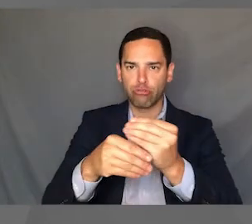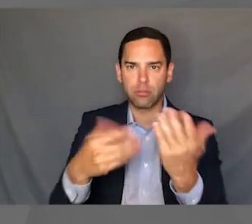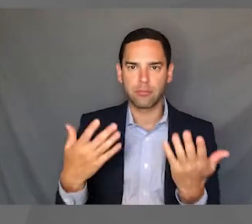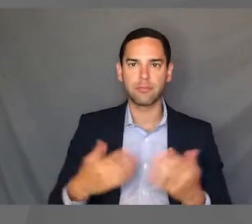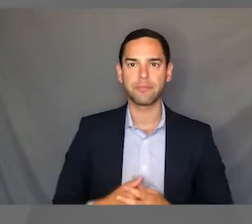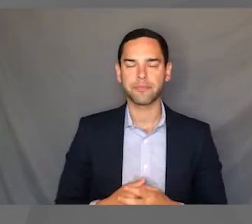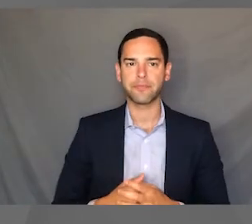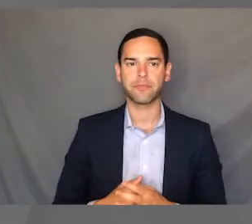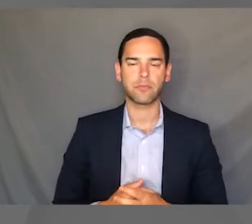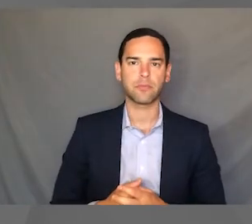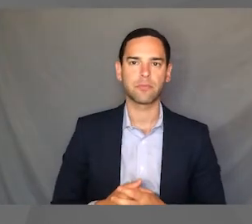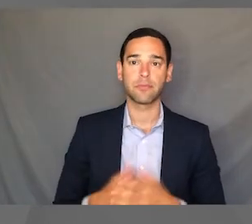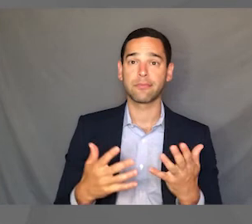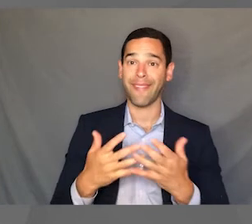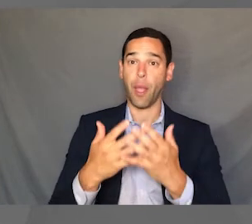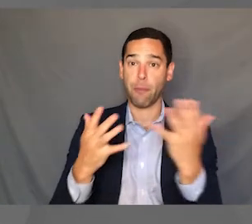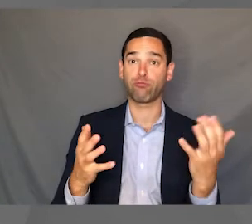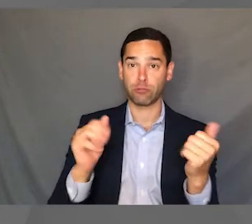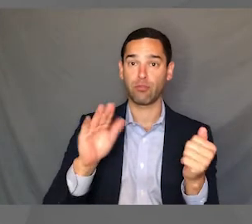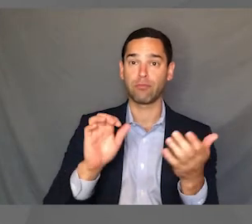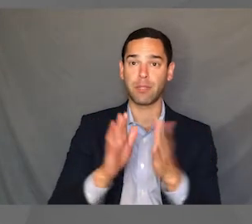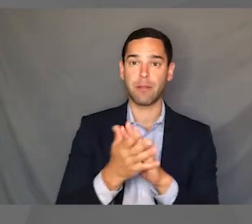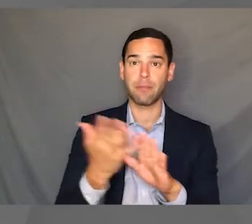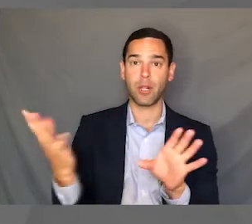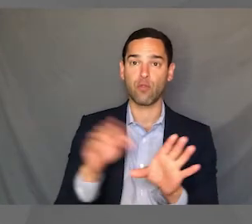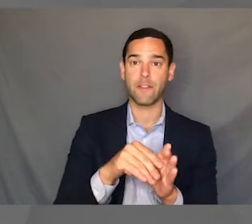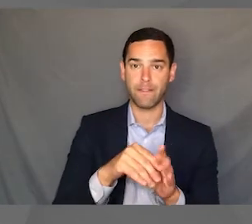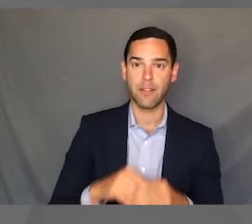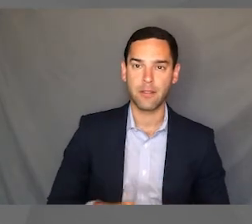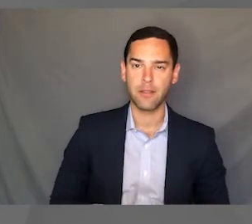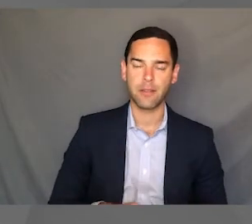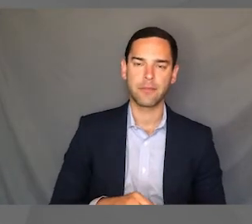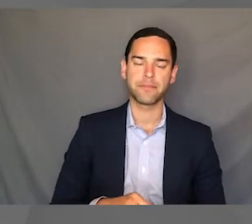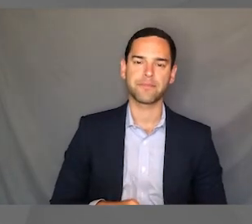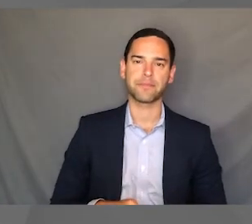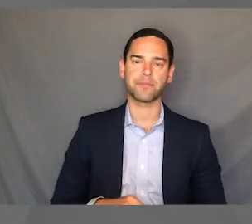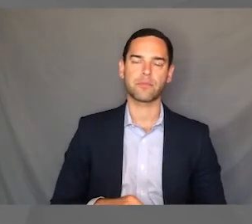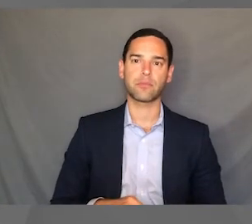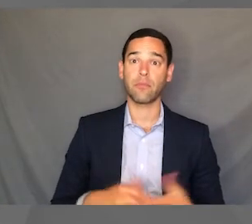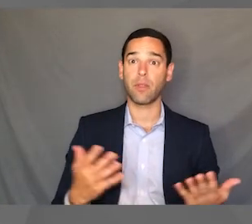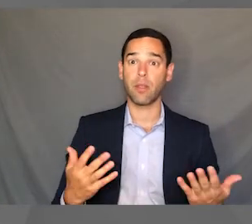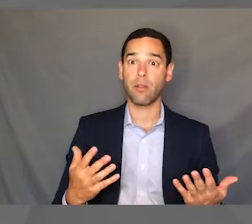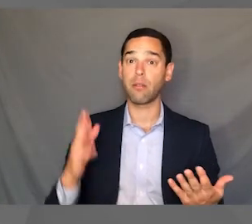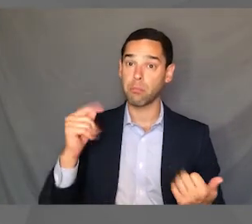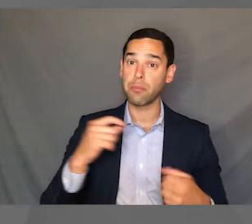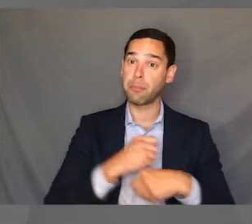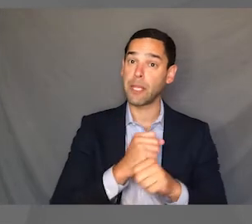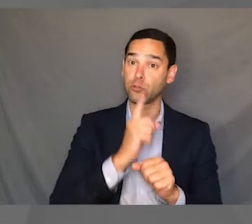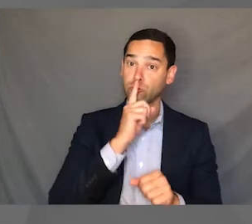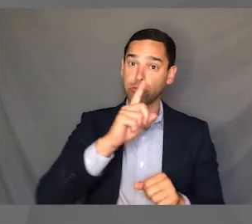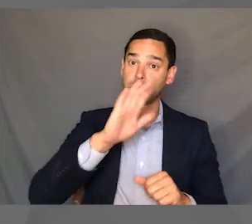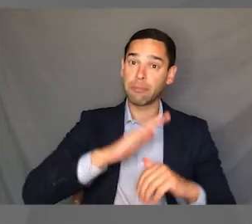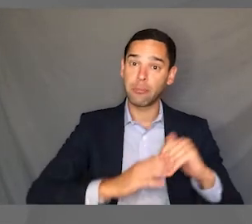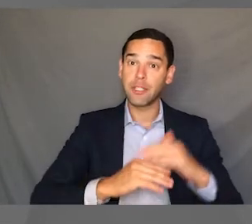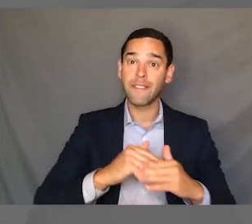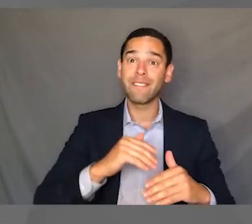do? How much can we really be inclusive? But making sure you have those things, because you don't want there to be a physical barrier to,